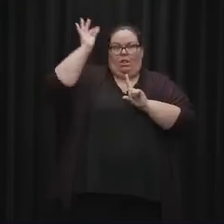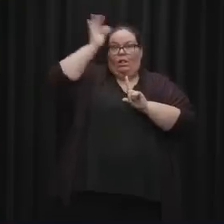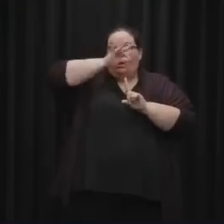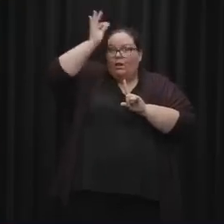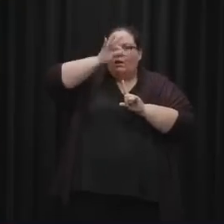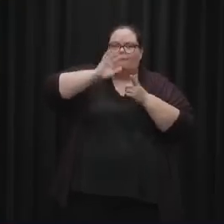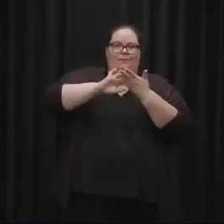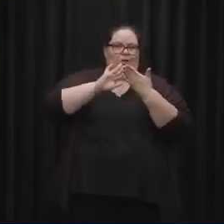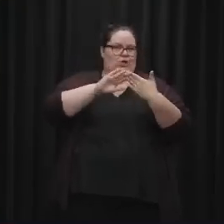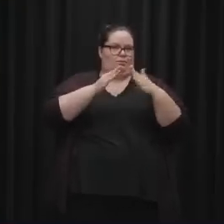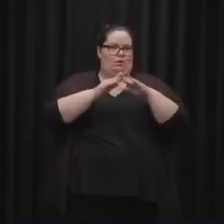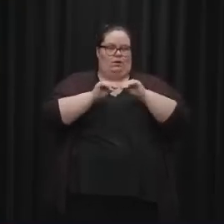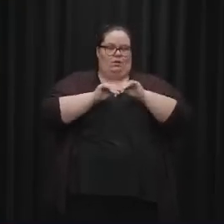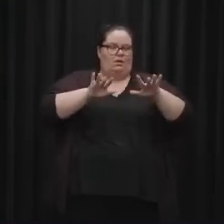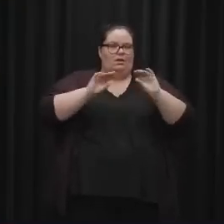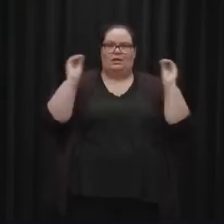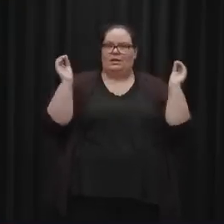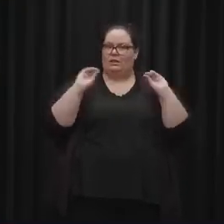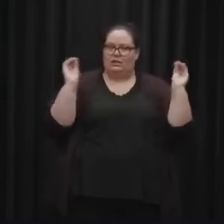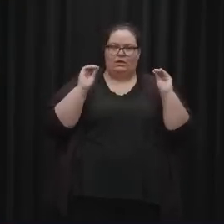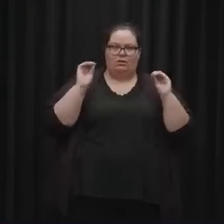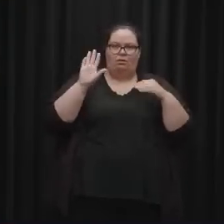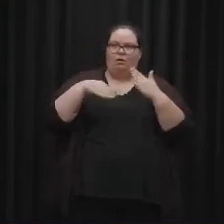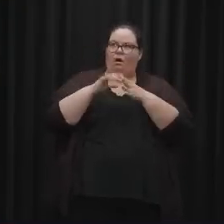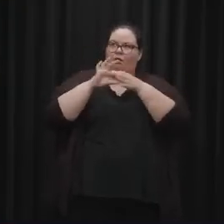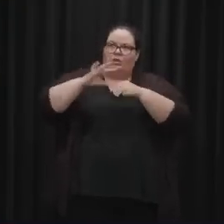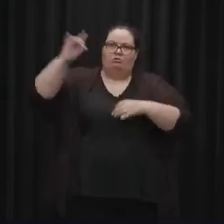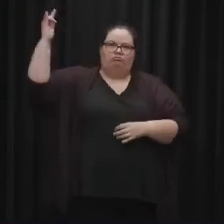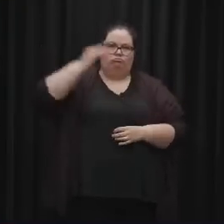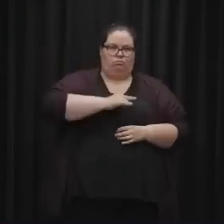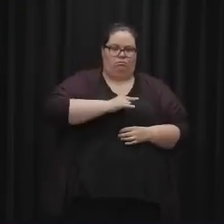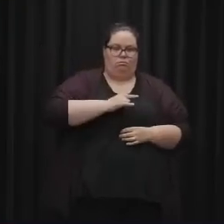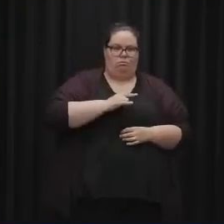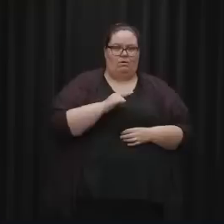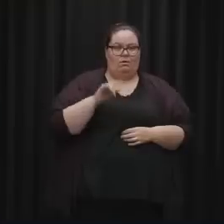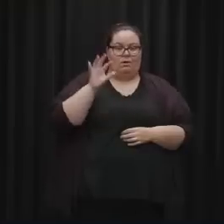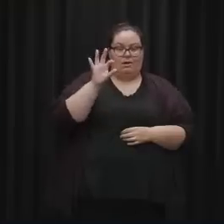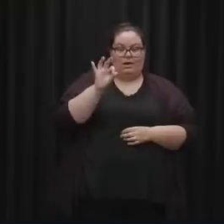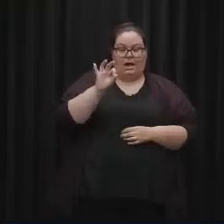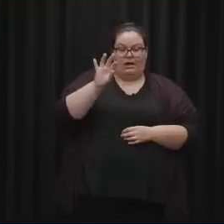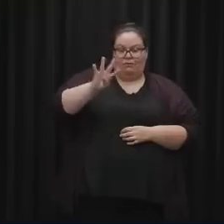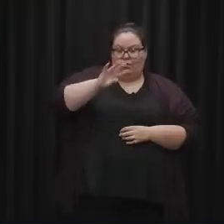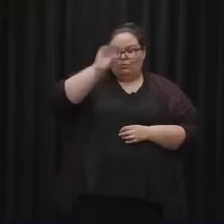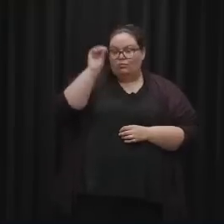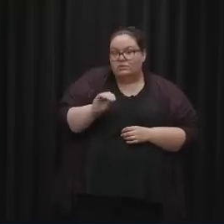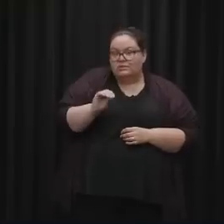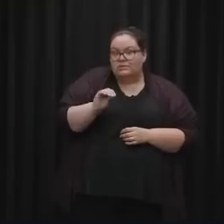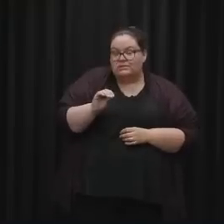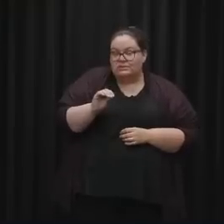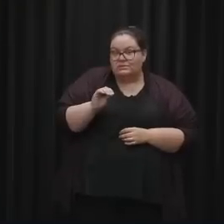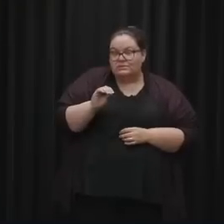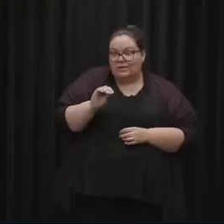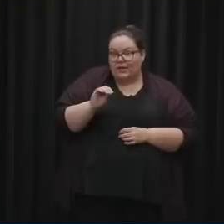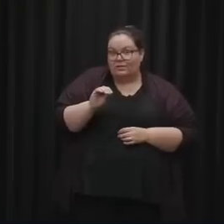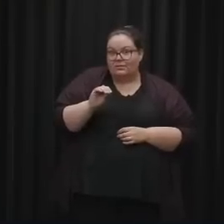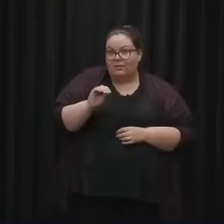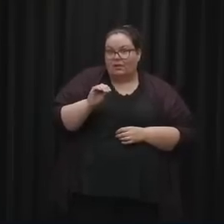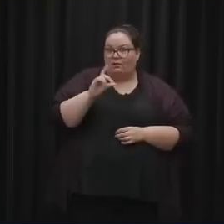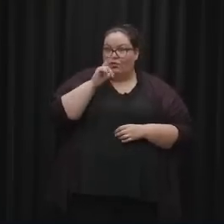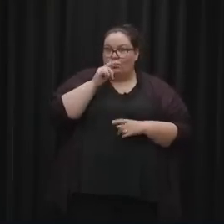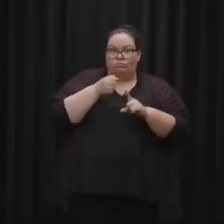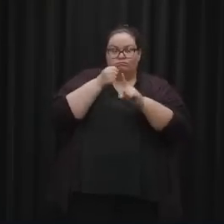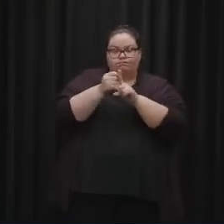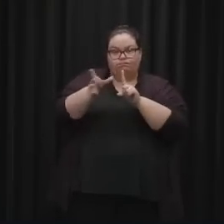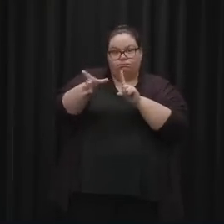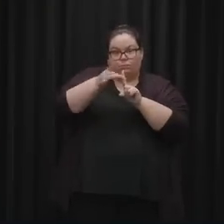don't have community transmission here. And to date, 94% of the COVID-19 cases reported in New Brunswick